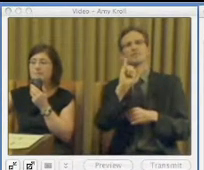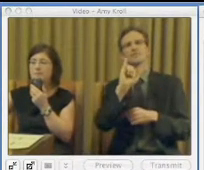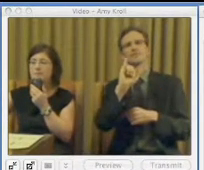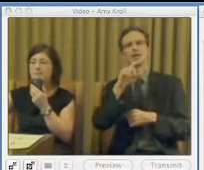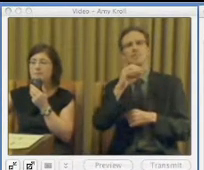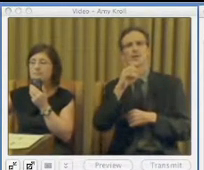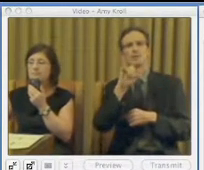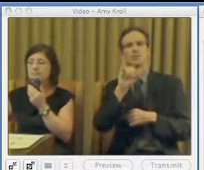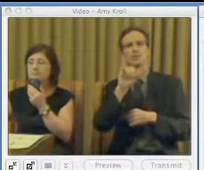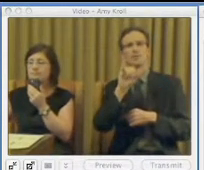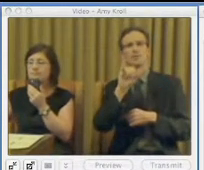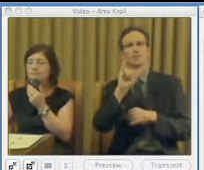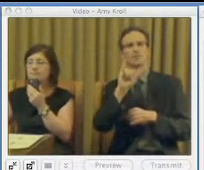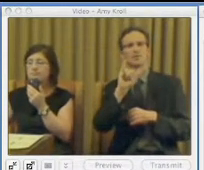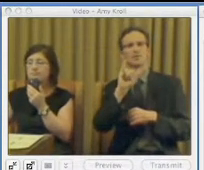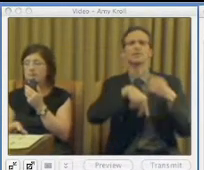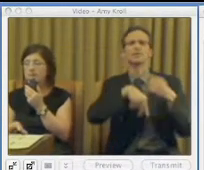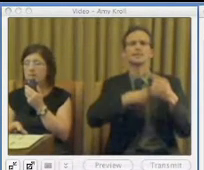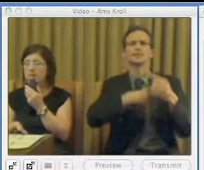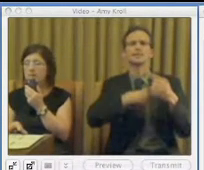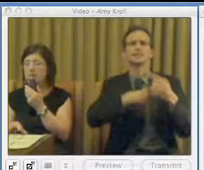suggested.